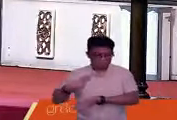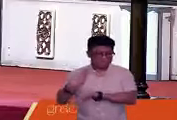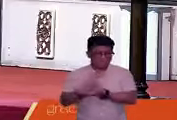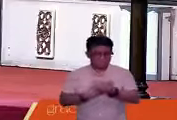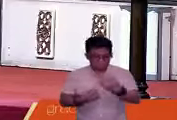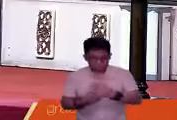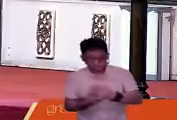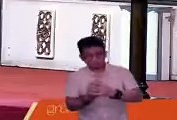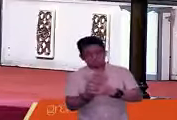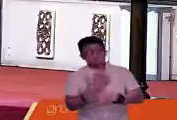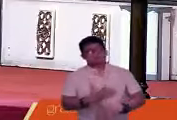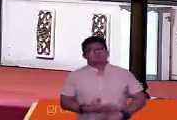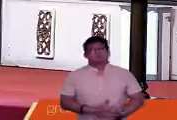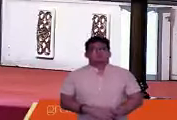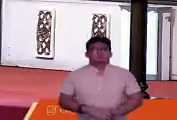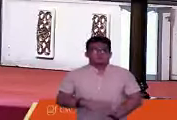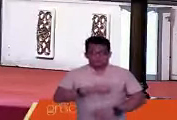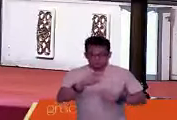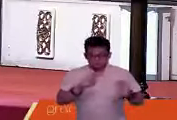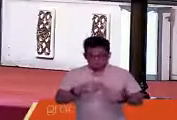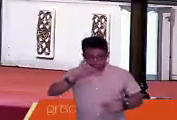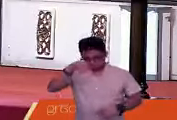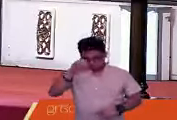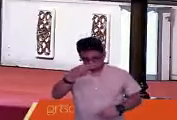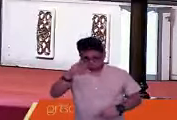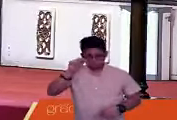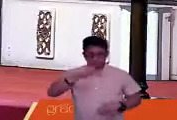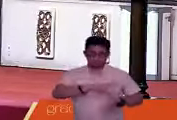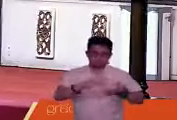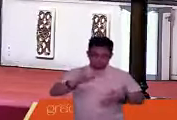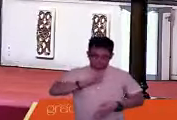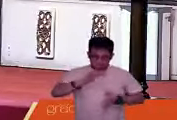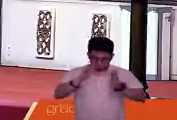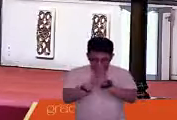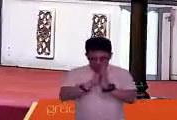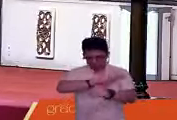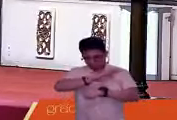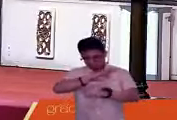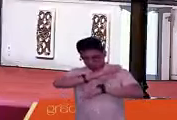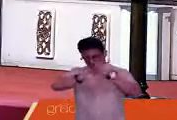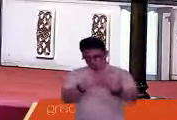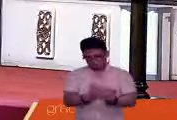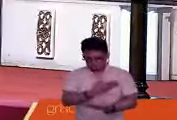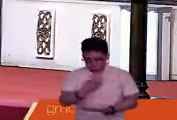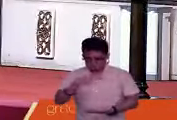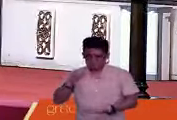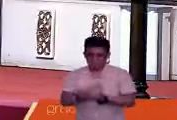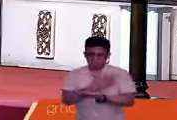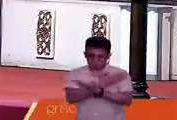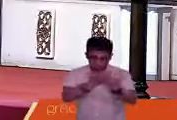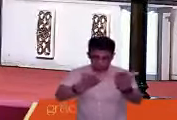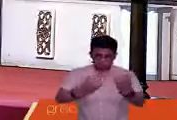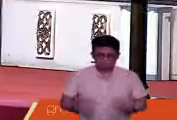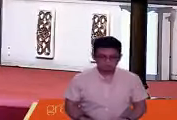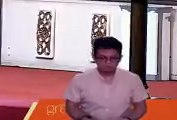mo prosper ta. Mauna, miingon po si John nga, I pray above all things that thou mayest